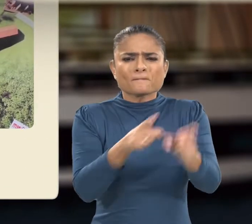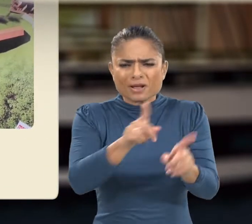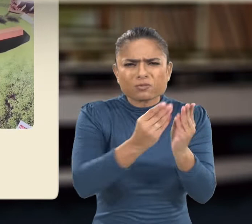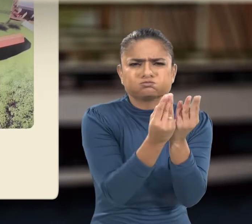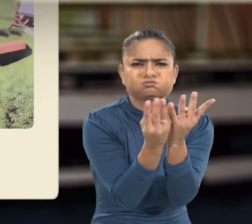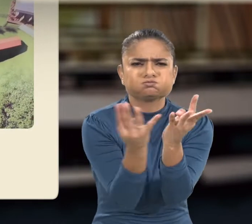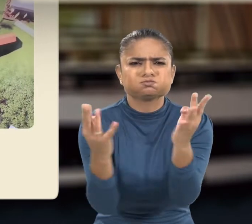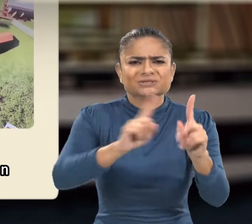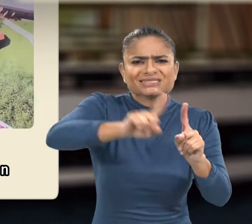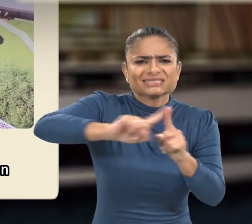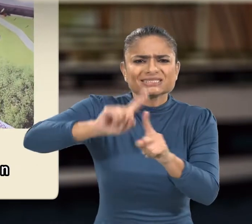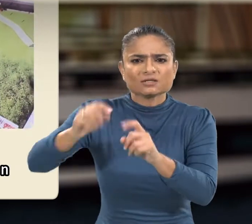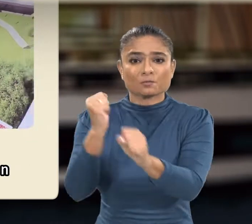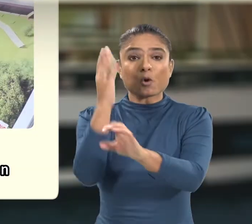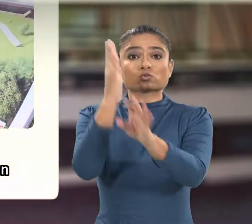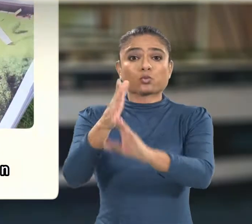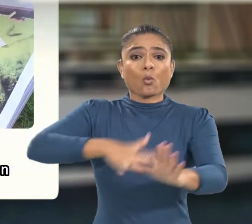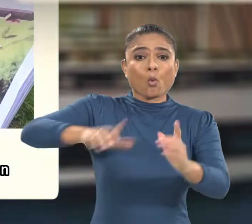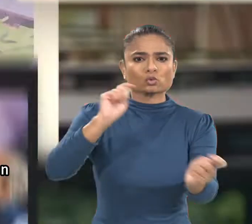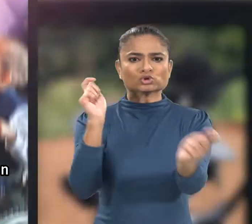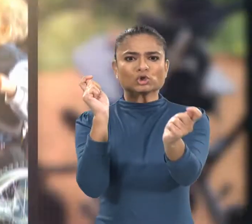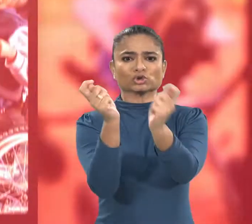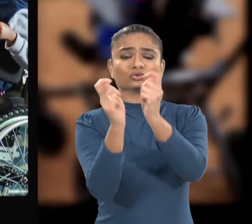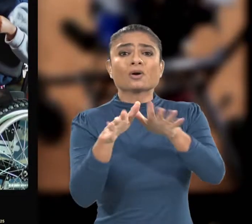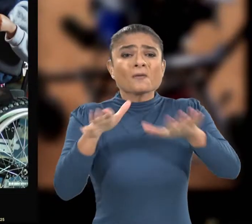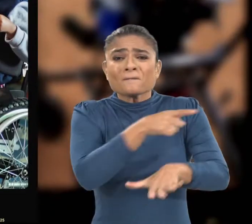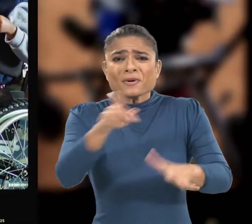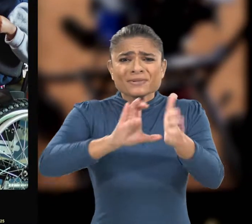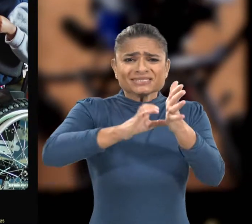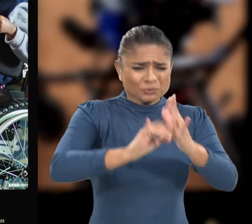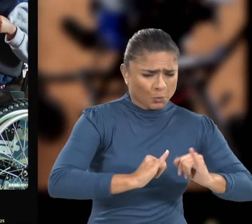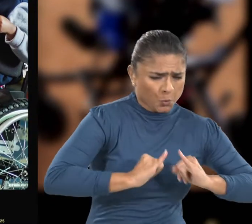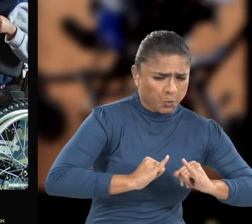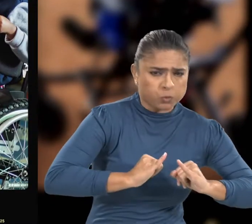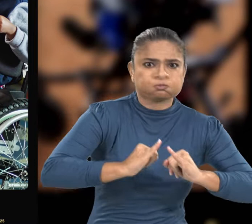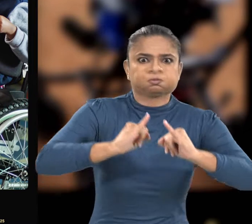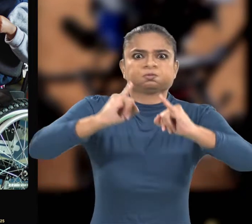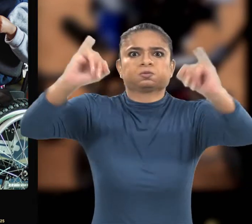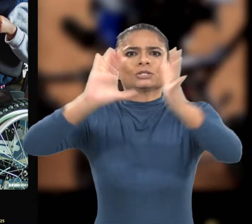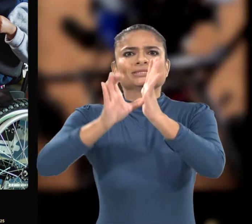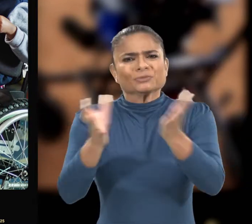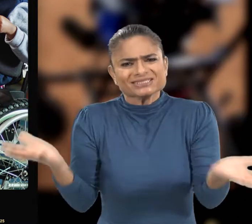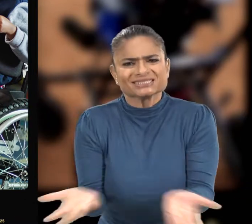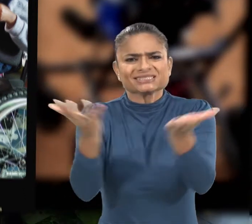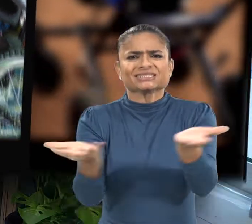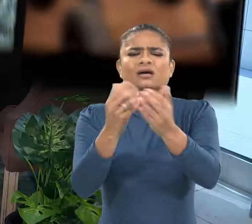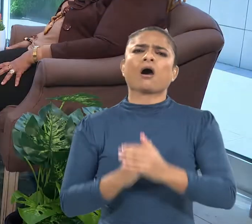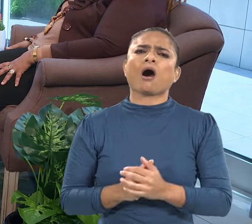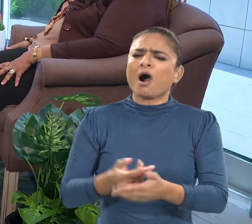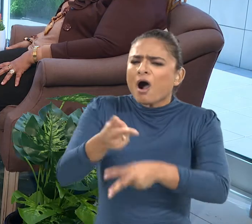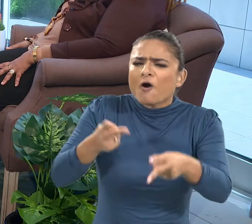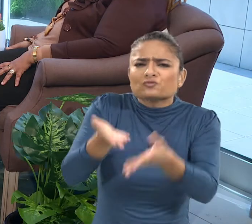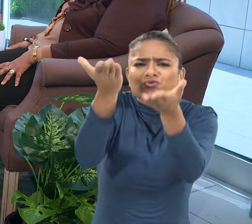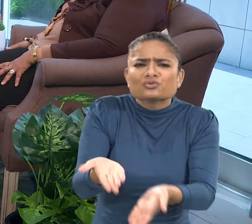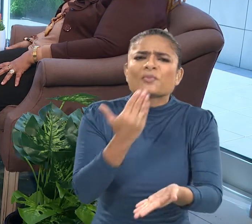provincial governments make in order to change the lives of children with severe disabilities and their families. Good